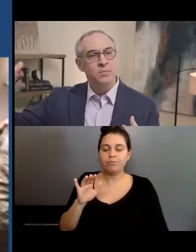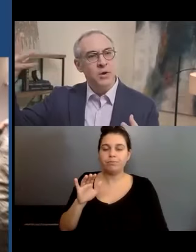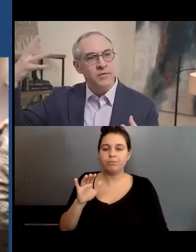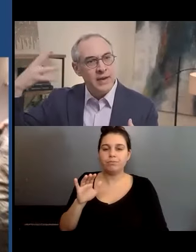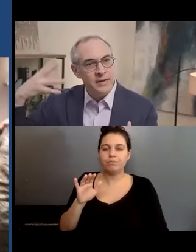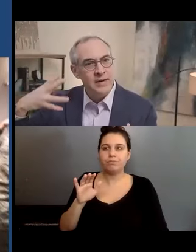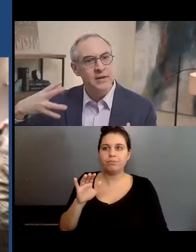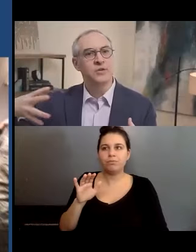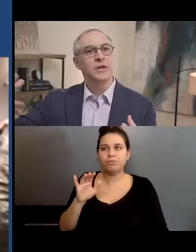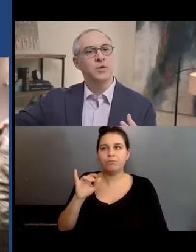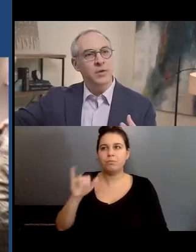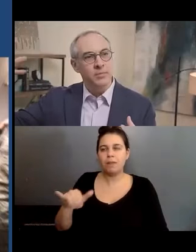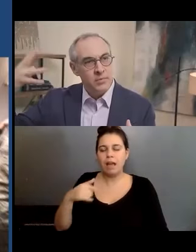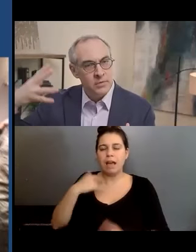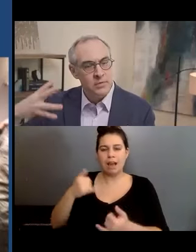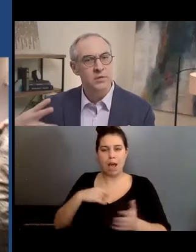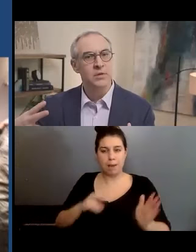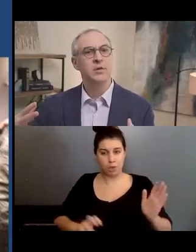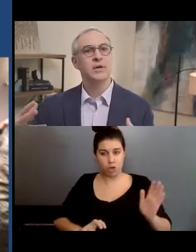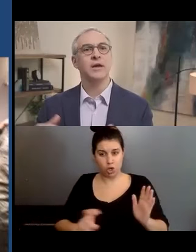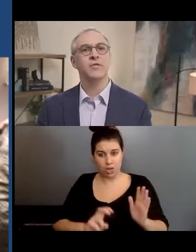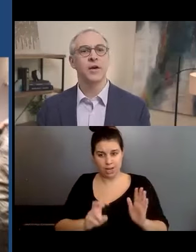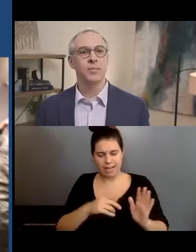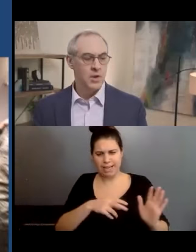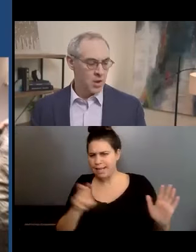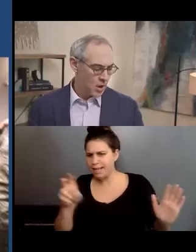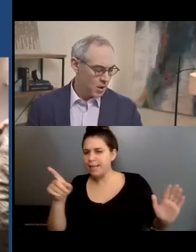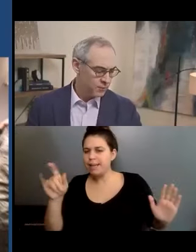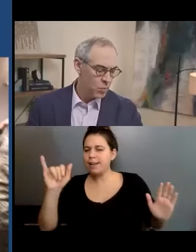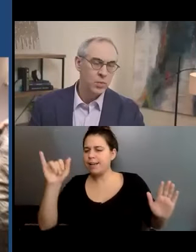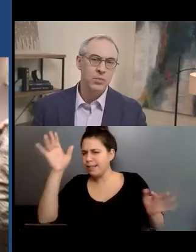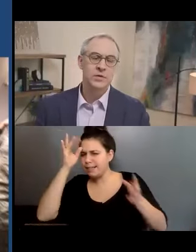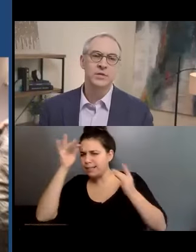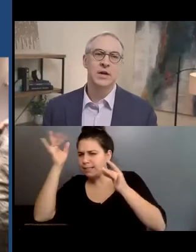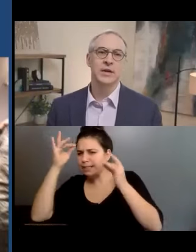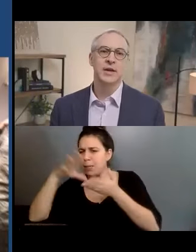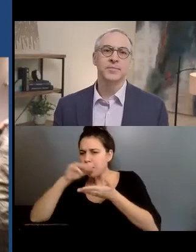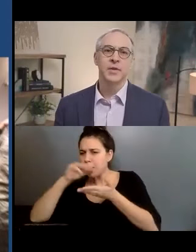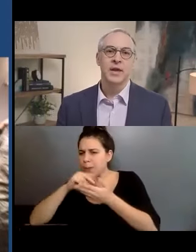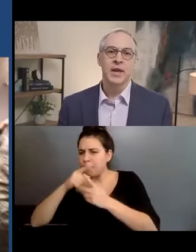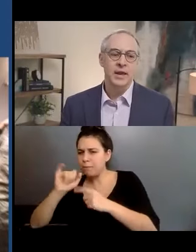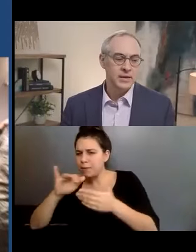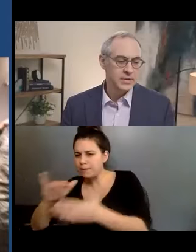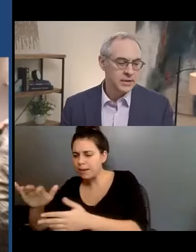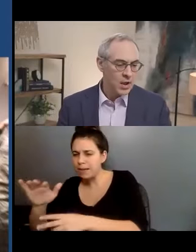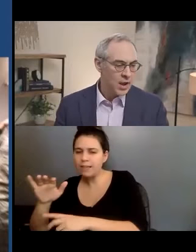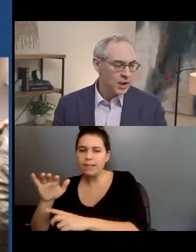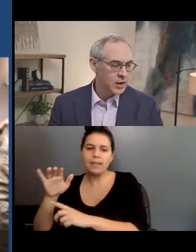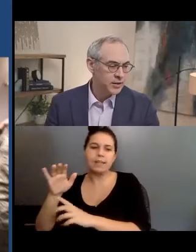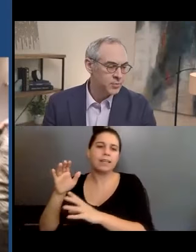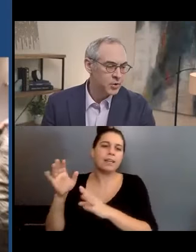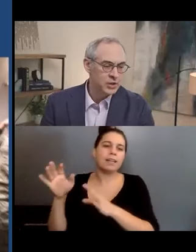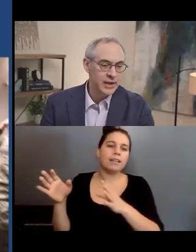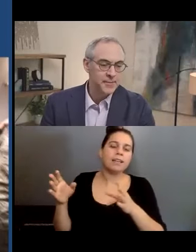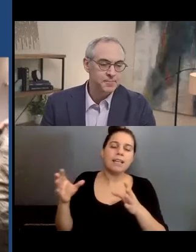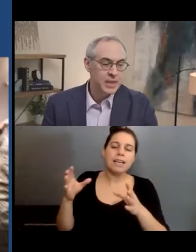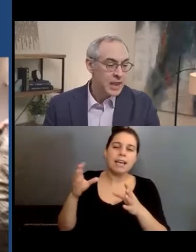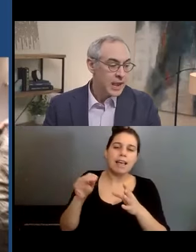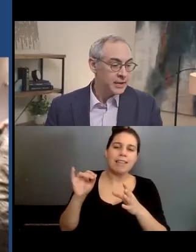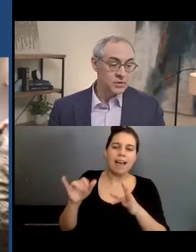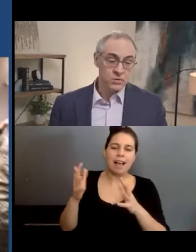is part of that data journey where I'm just learning from what we were studying, and it kind of